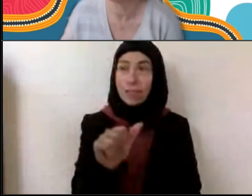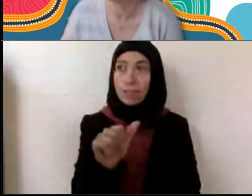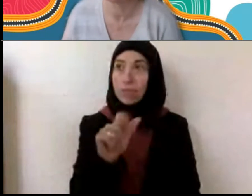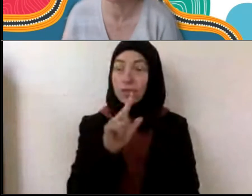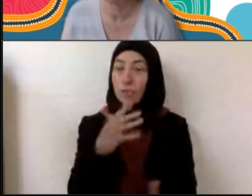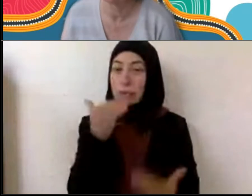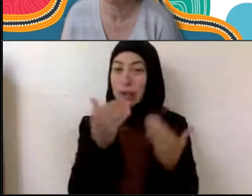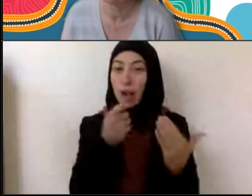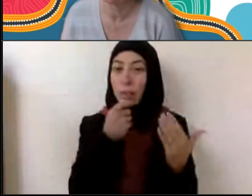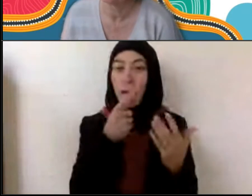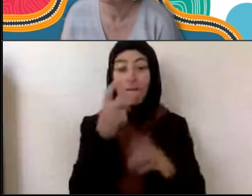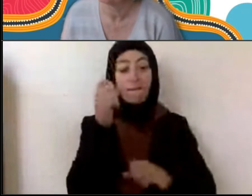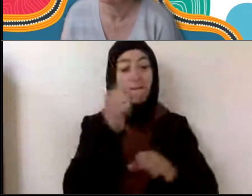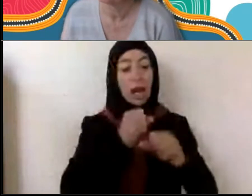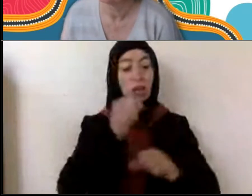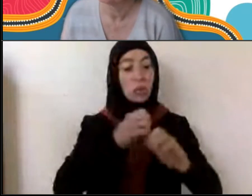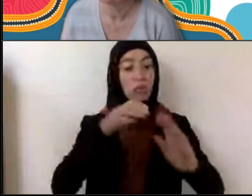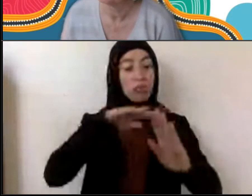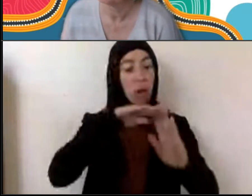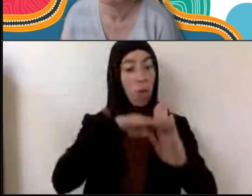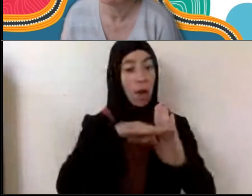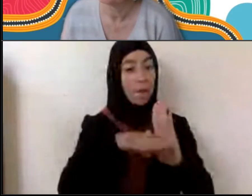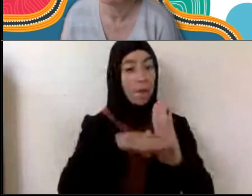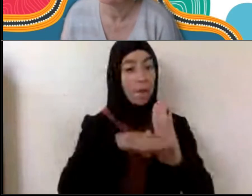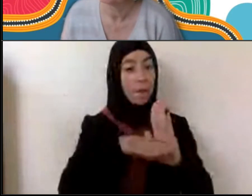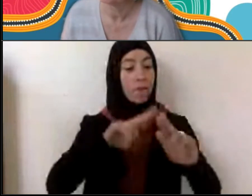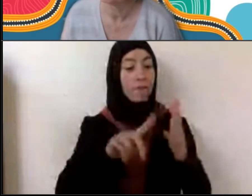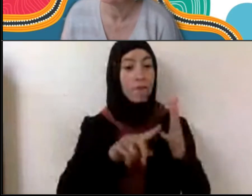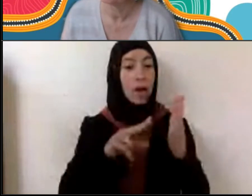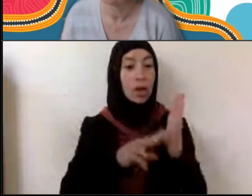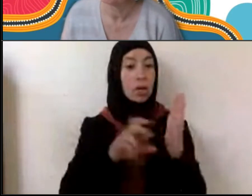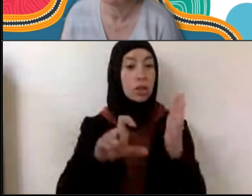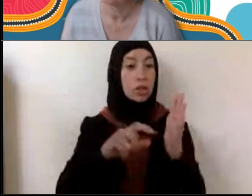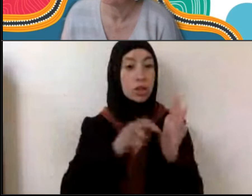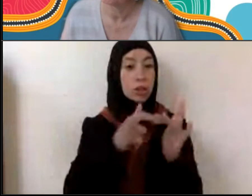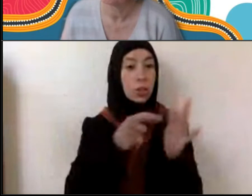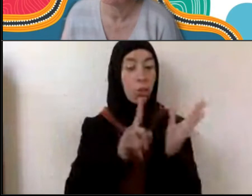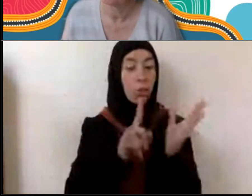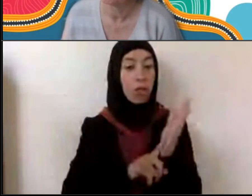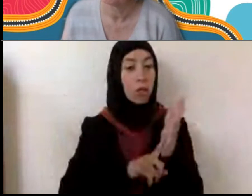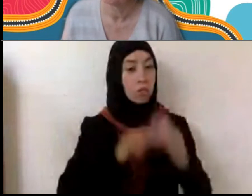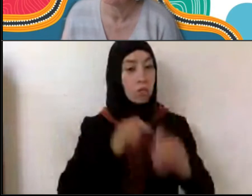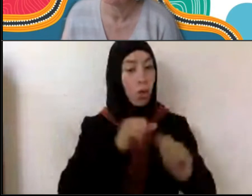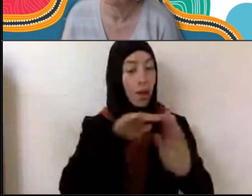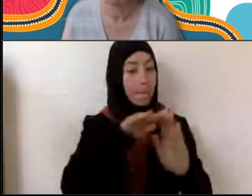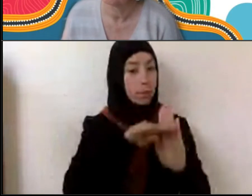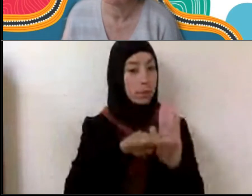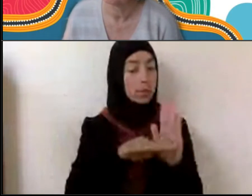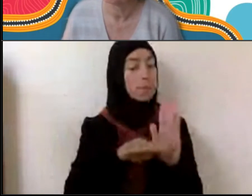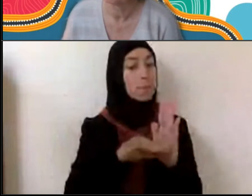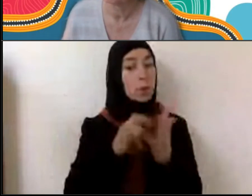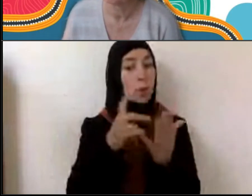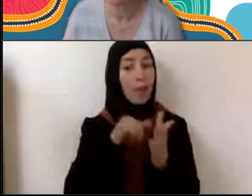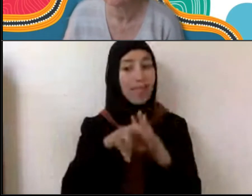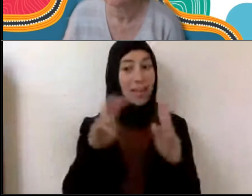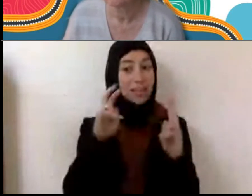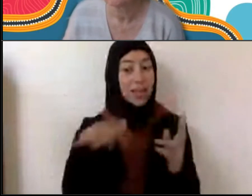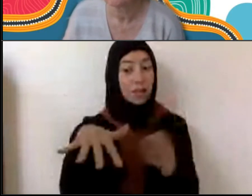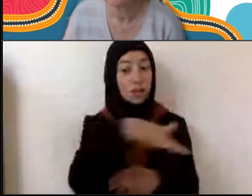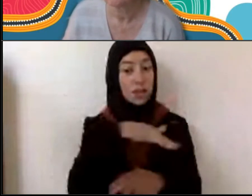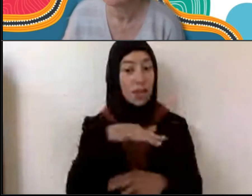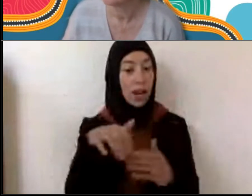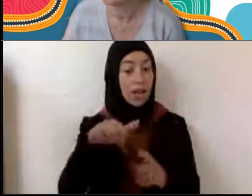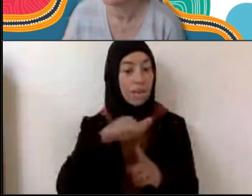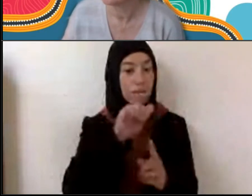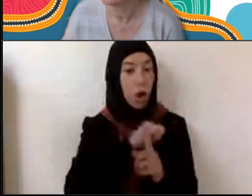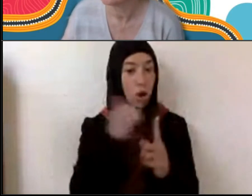requirements, the artworks they're in these station environments, and so they need to be